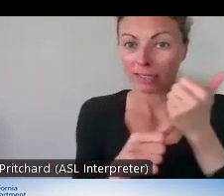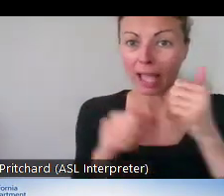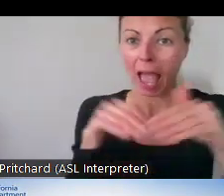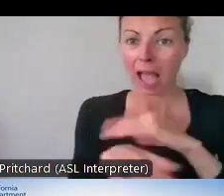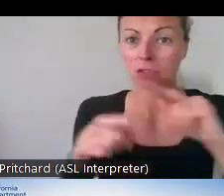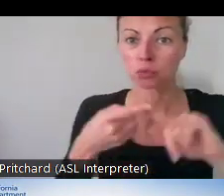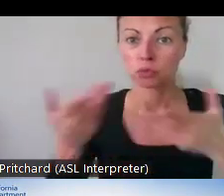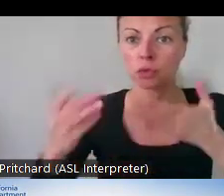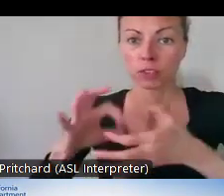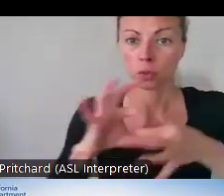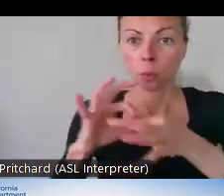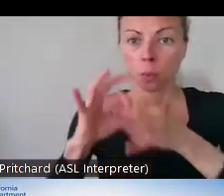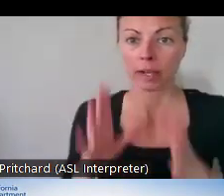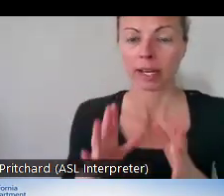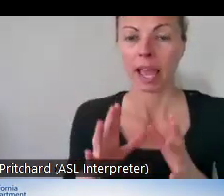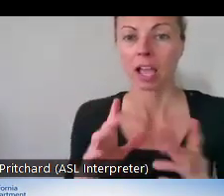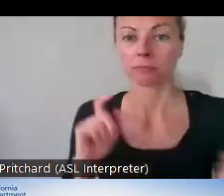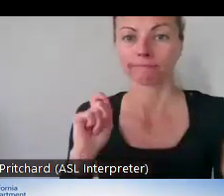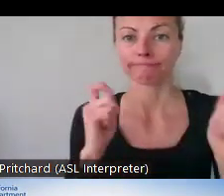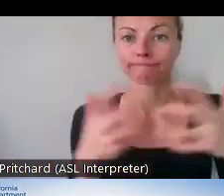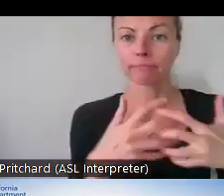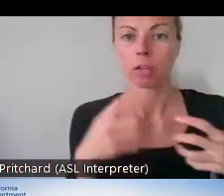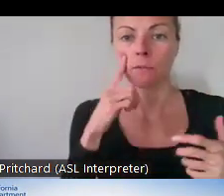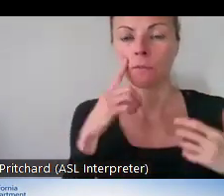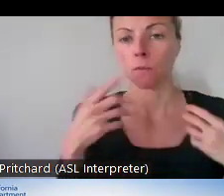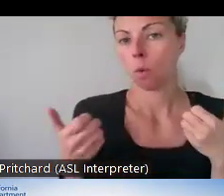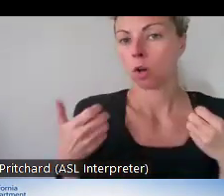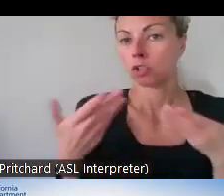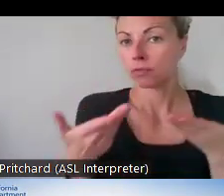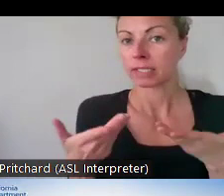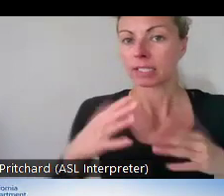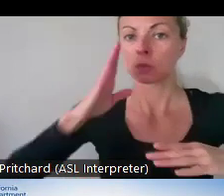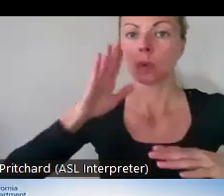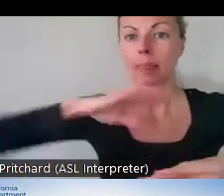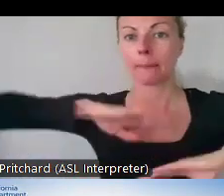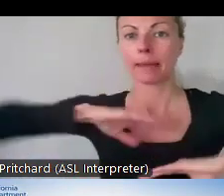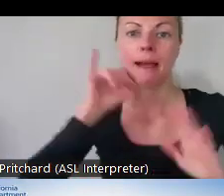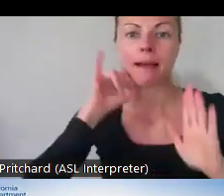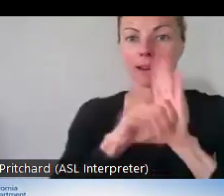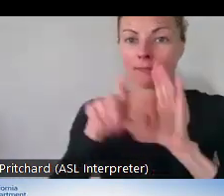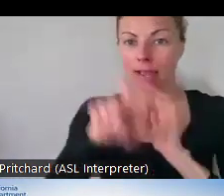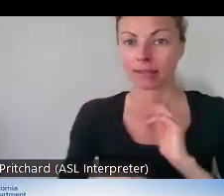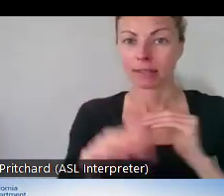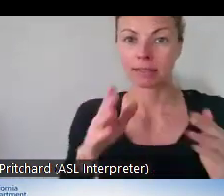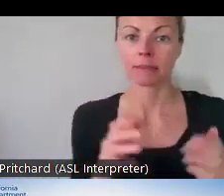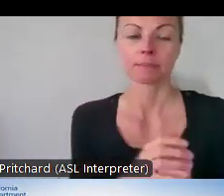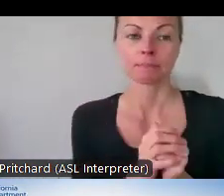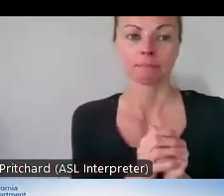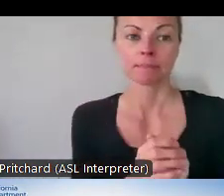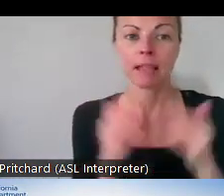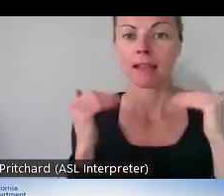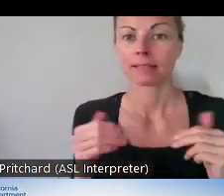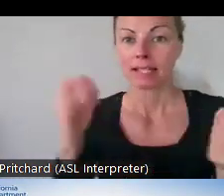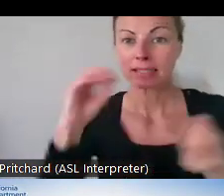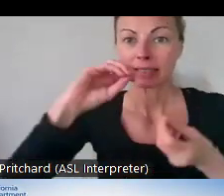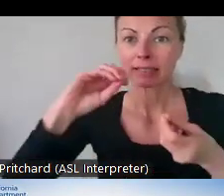coordination tailored to help link the individual to services that will assist with meeting identified needs. Next is disaster